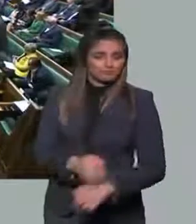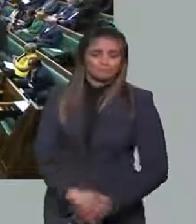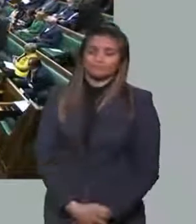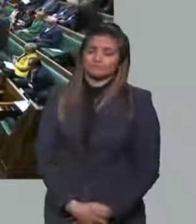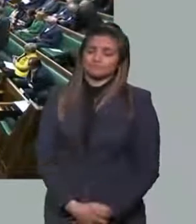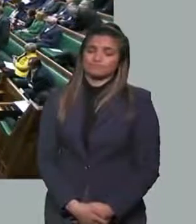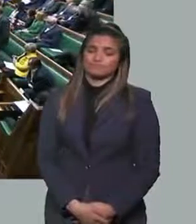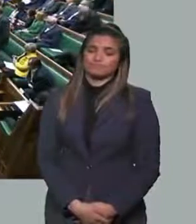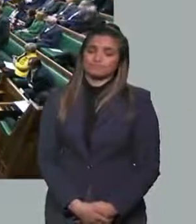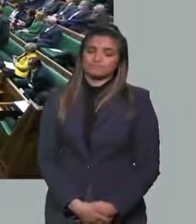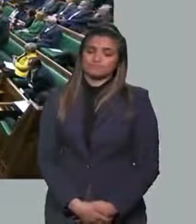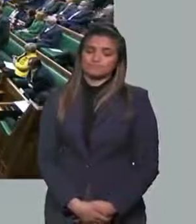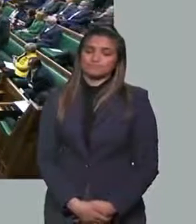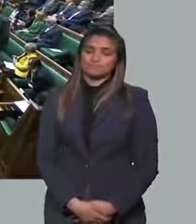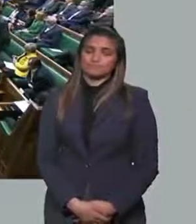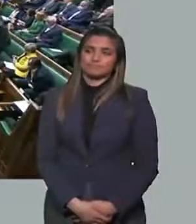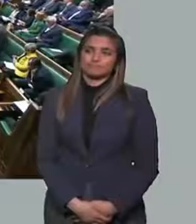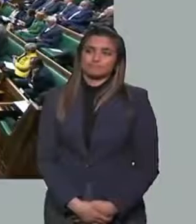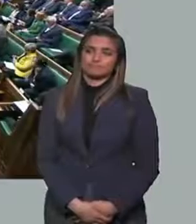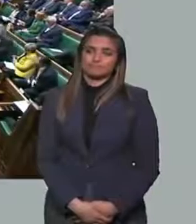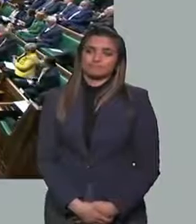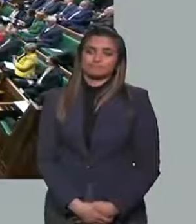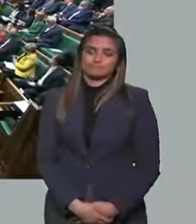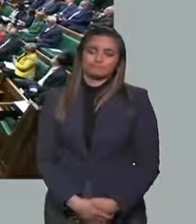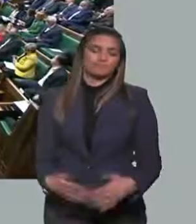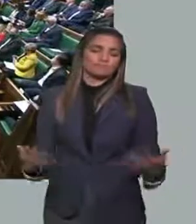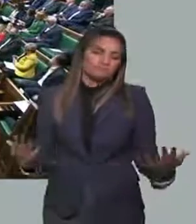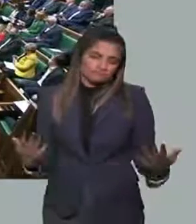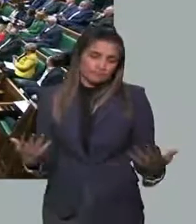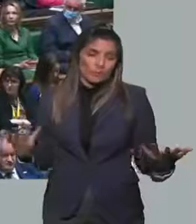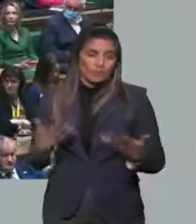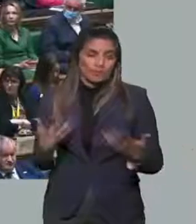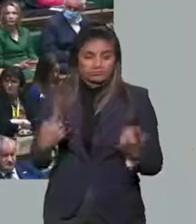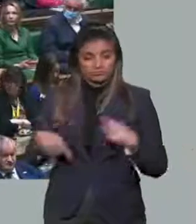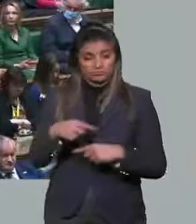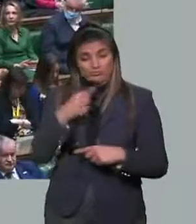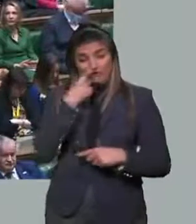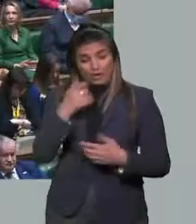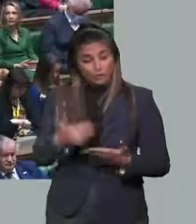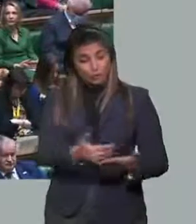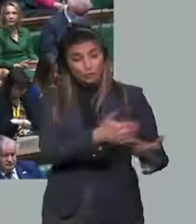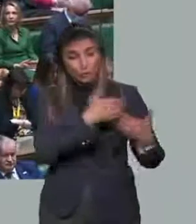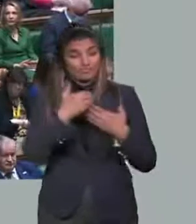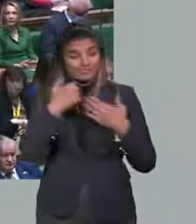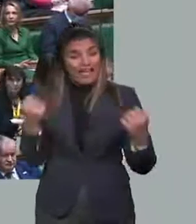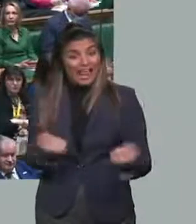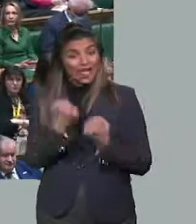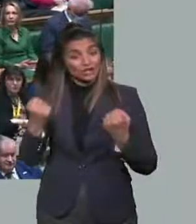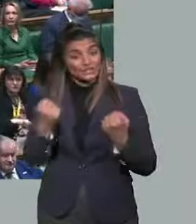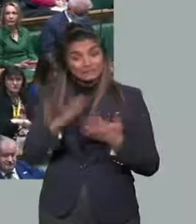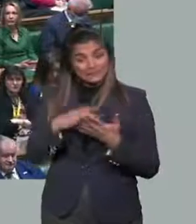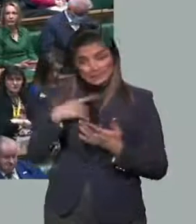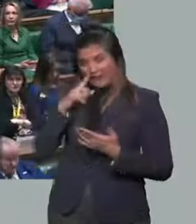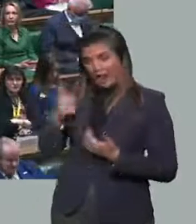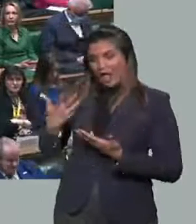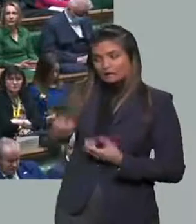Thank you, Mr. Speaker. Appeasing murderous despots is never going to be the route to security of energy supply. So wouldn't